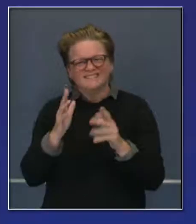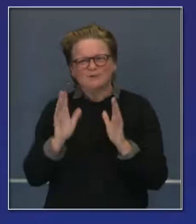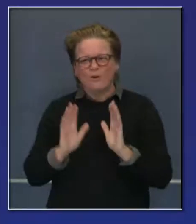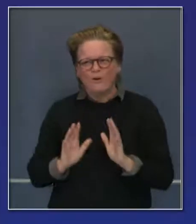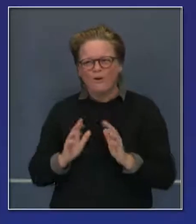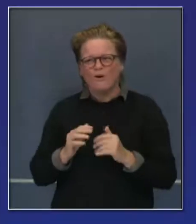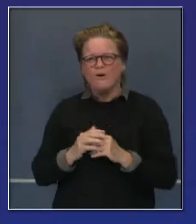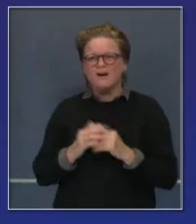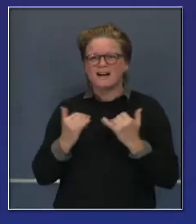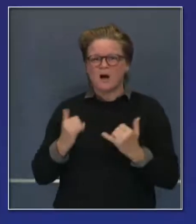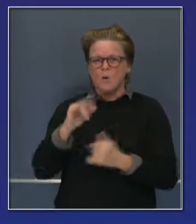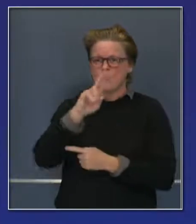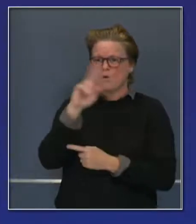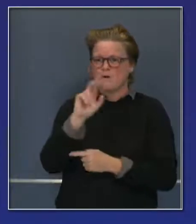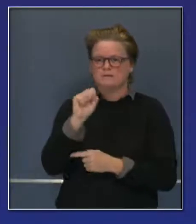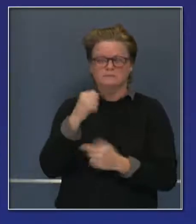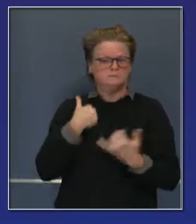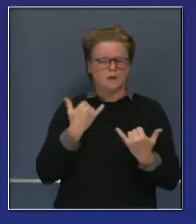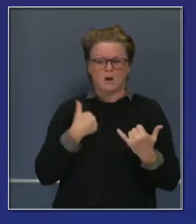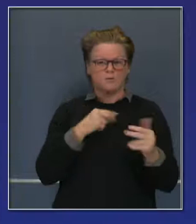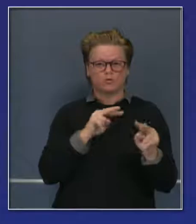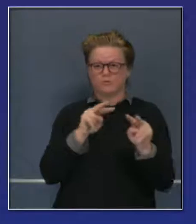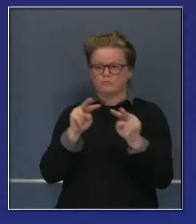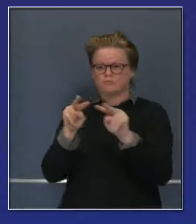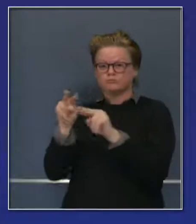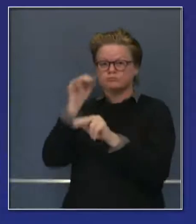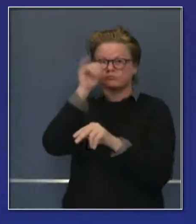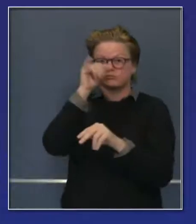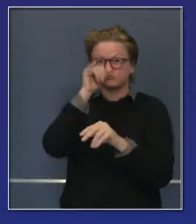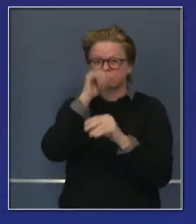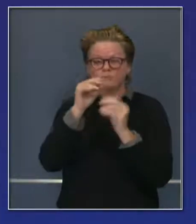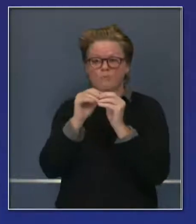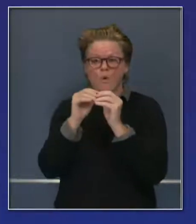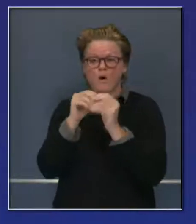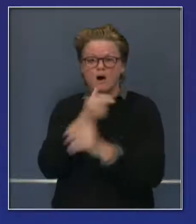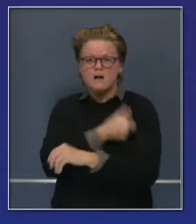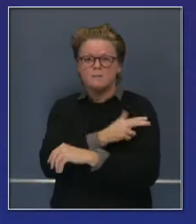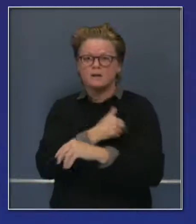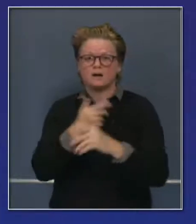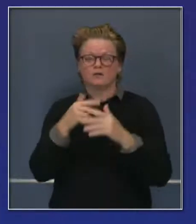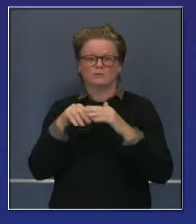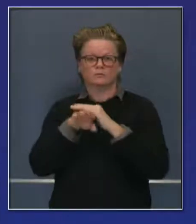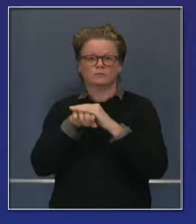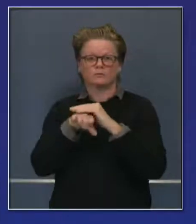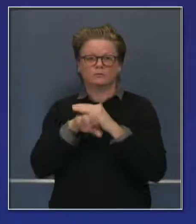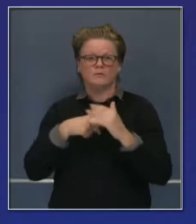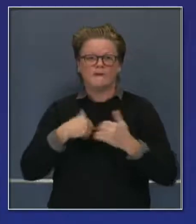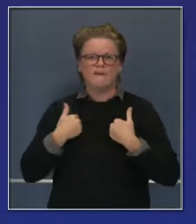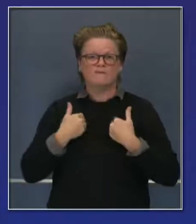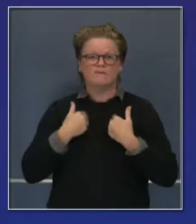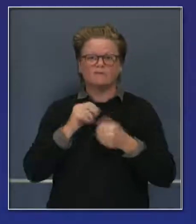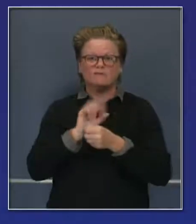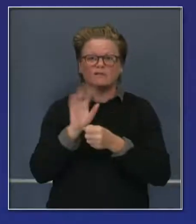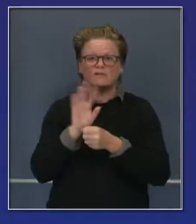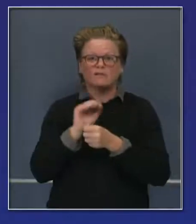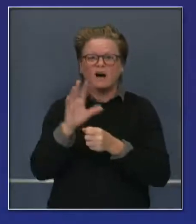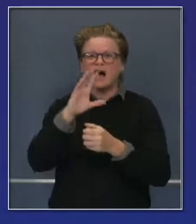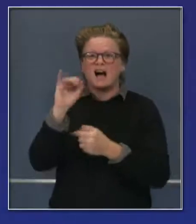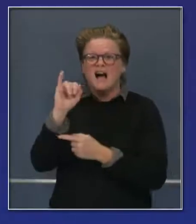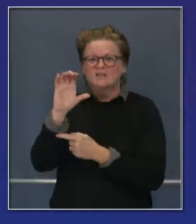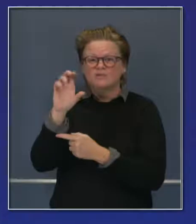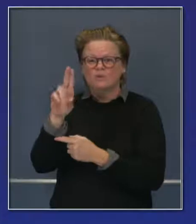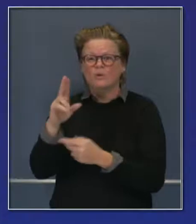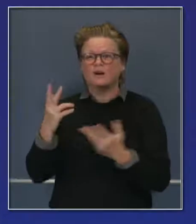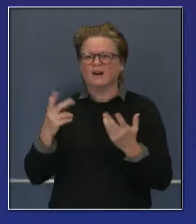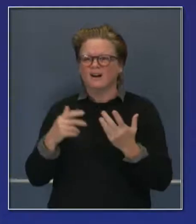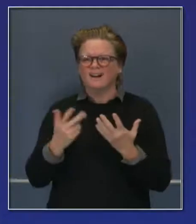mask. Continue to physically distance, socially distance. Do not take your guard down. The obvious